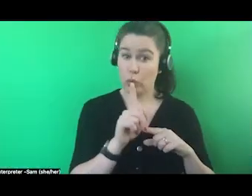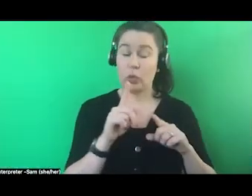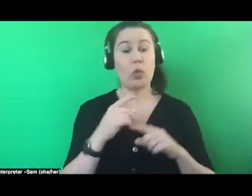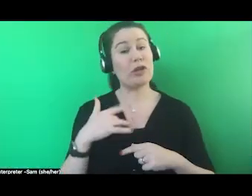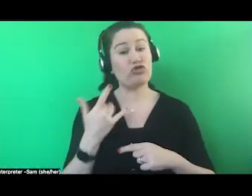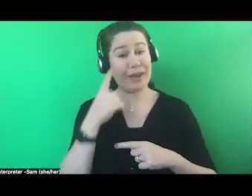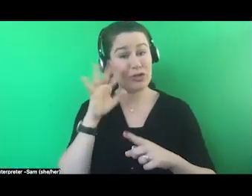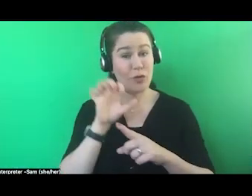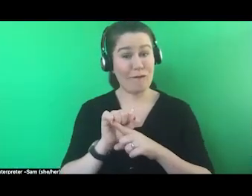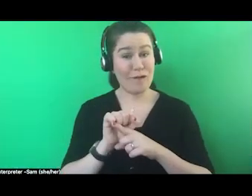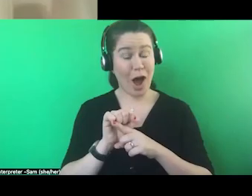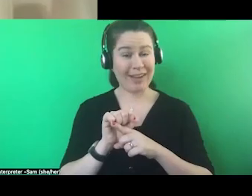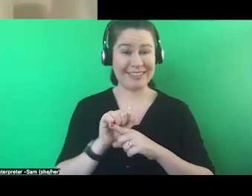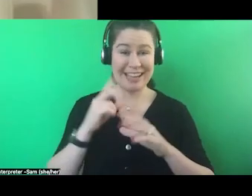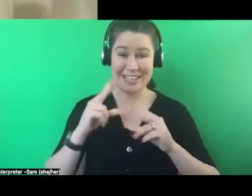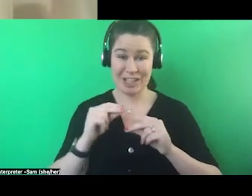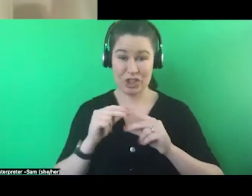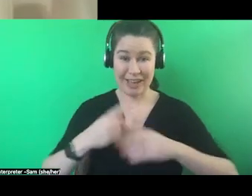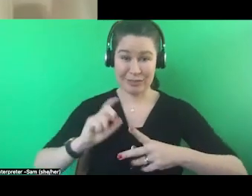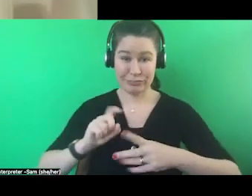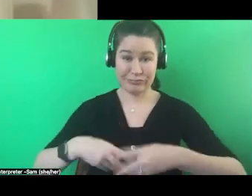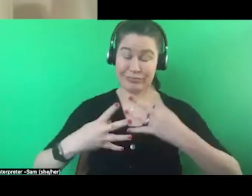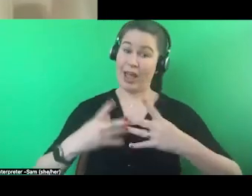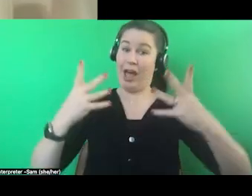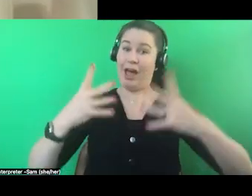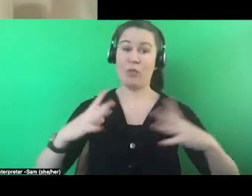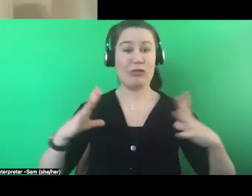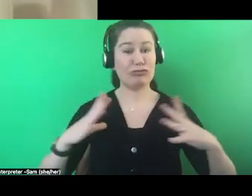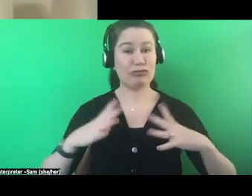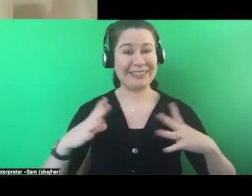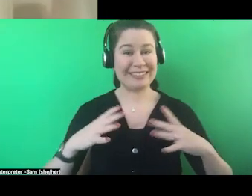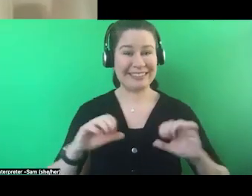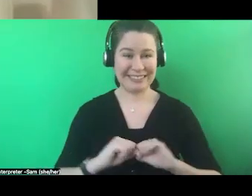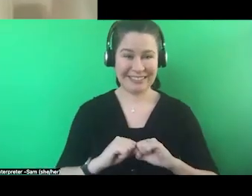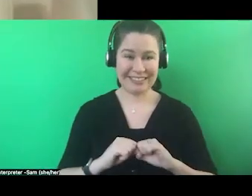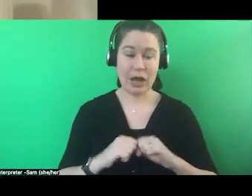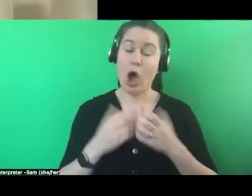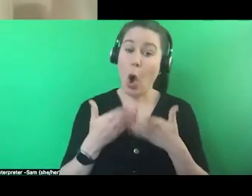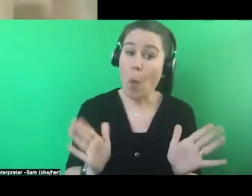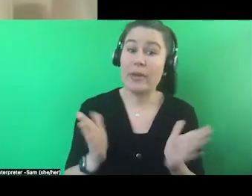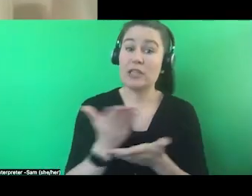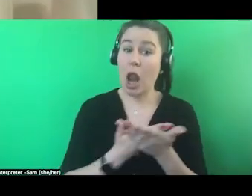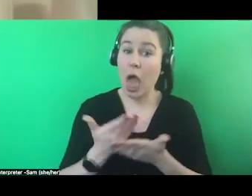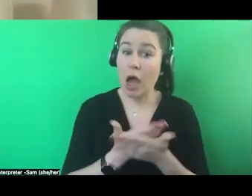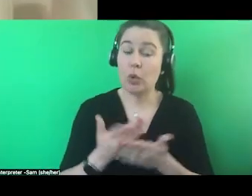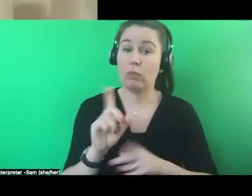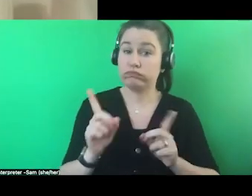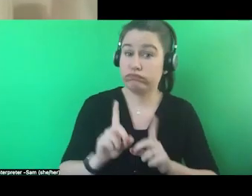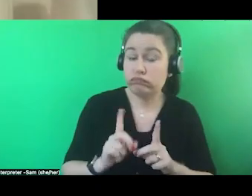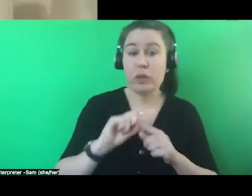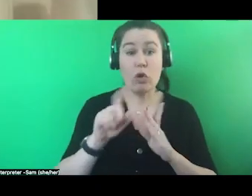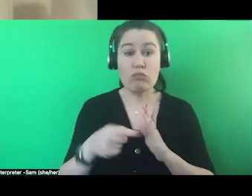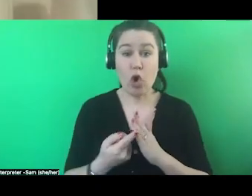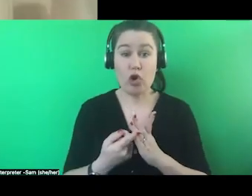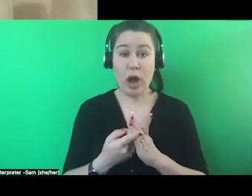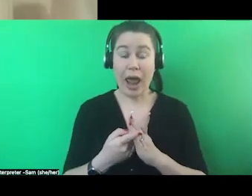We are now ready to start. What is Open Dialogo? Open Dialogo is a bilateral project